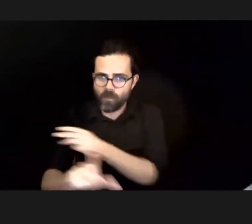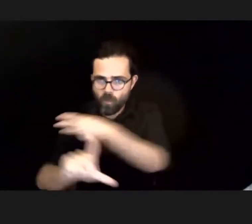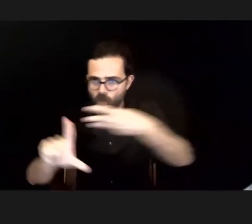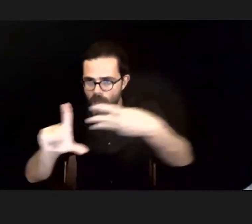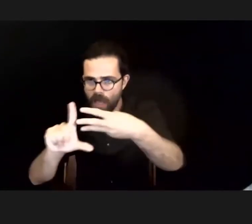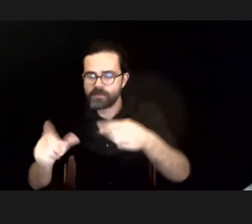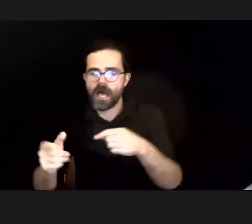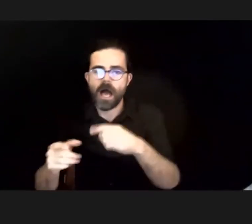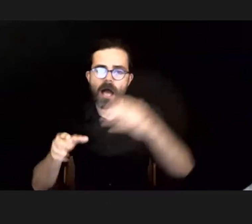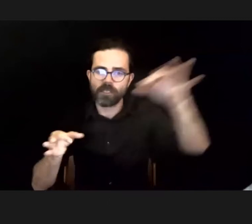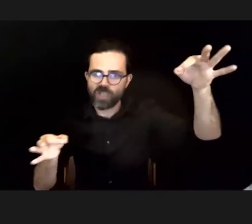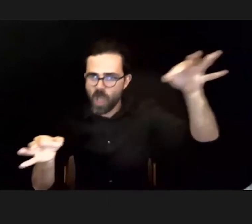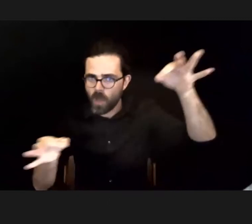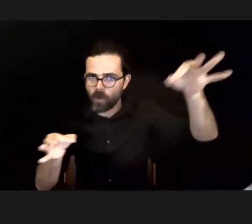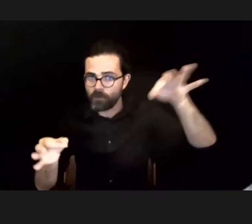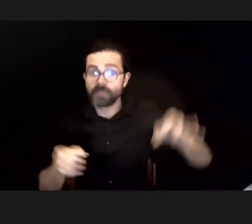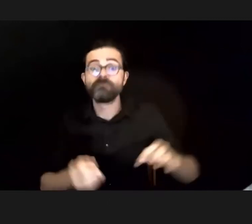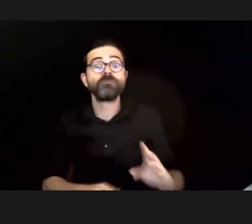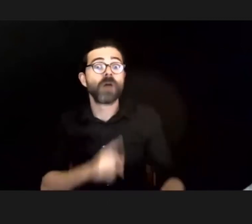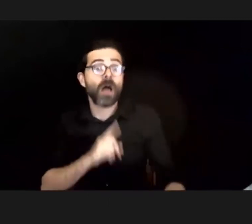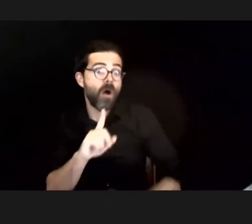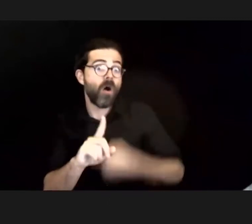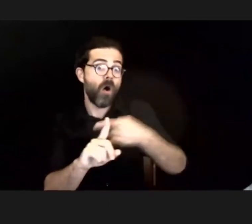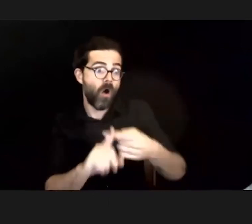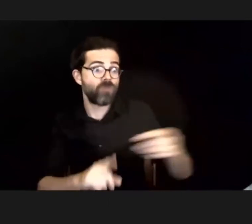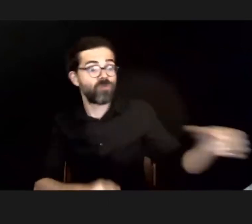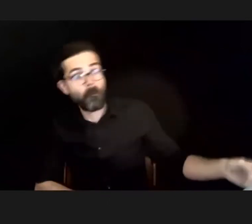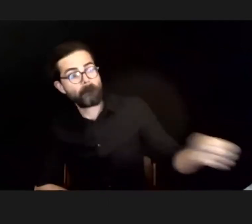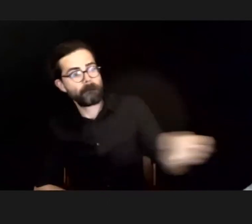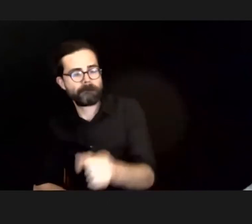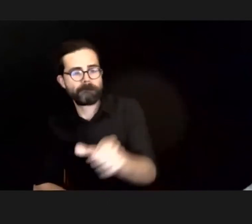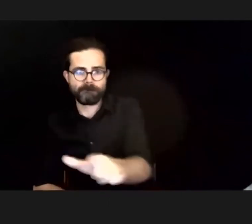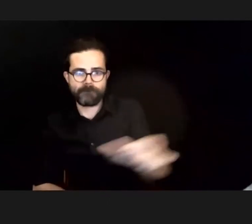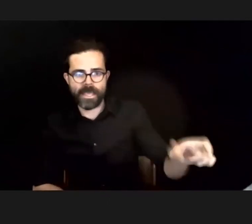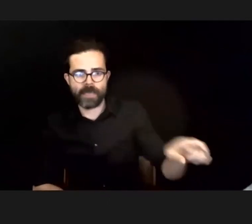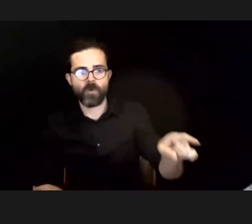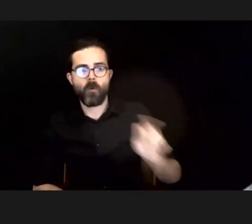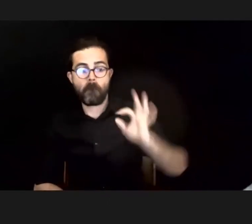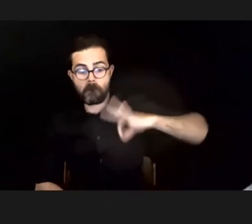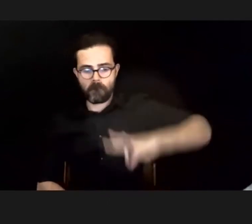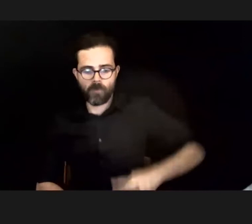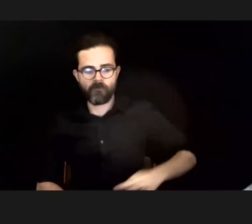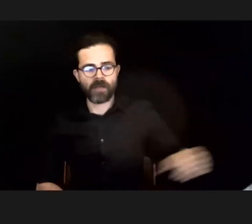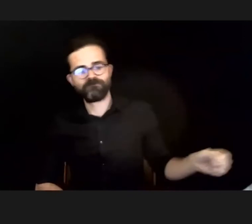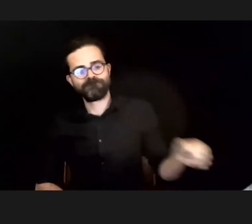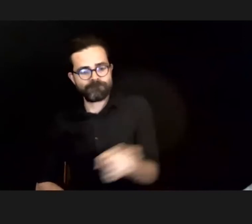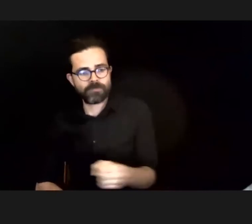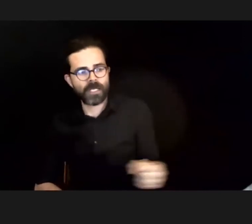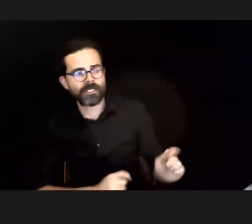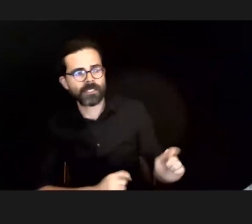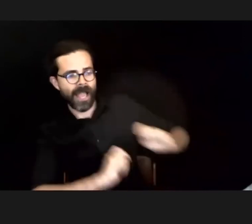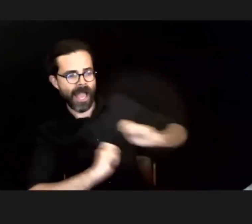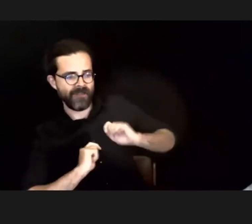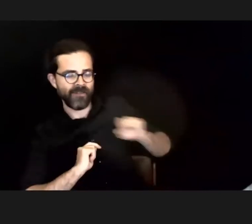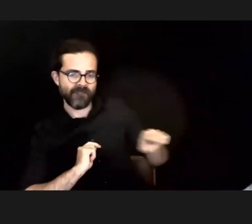also incorporating people and professionals who provide information about the service, and they really know